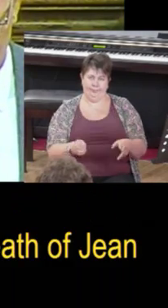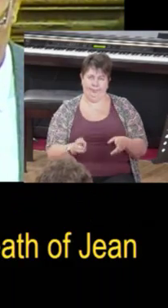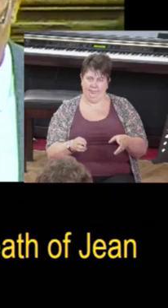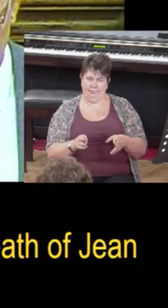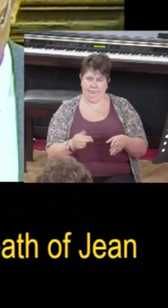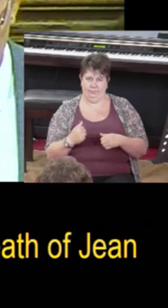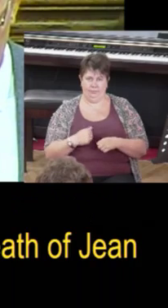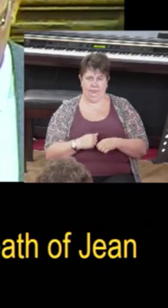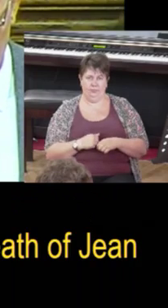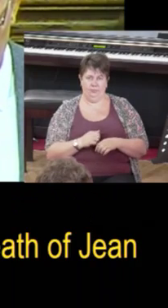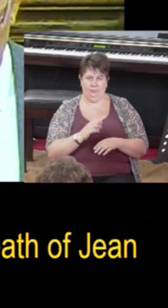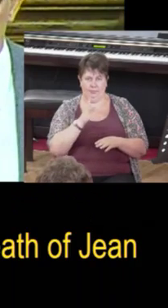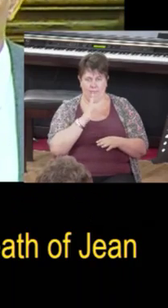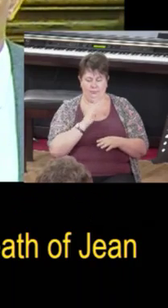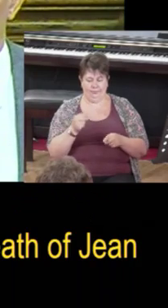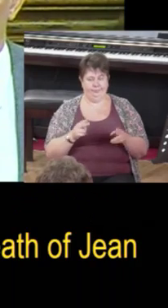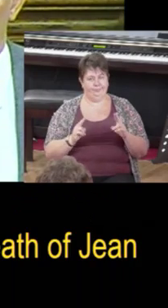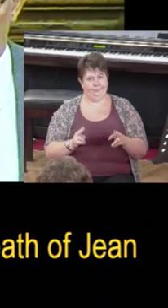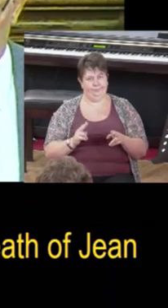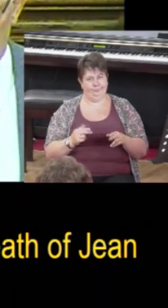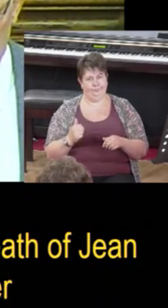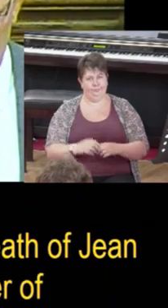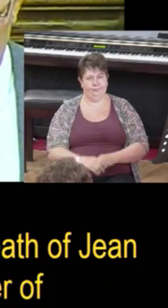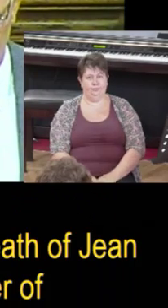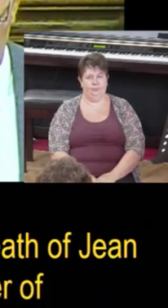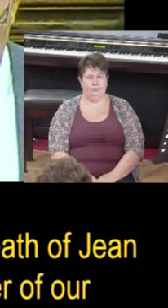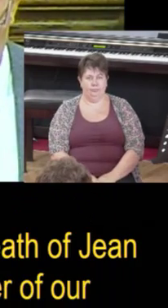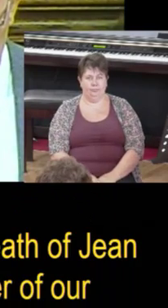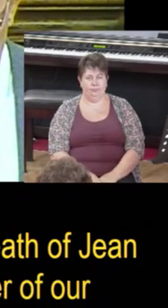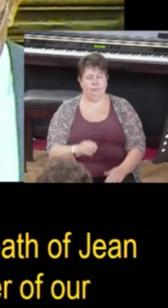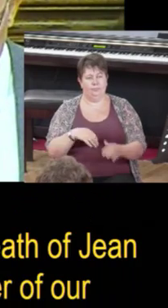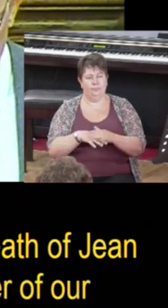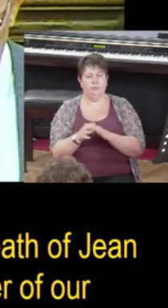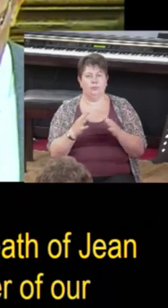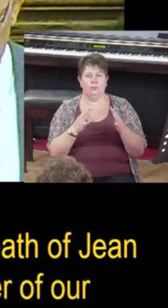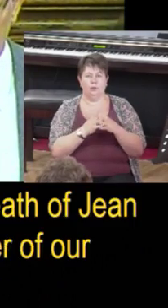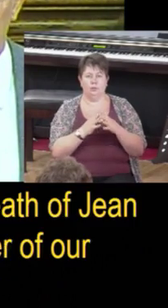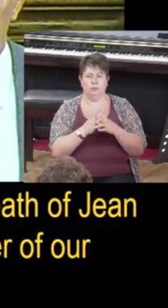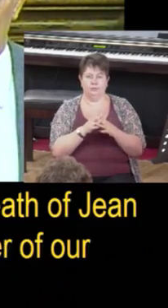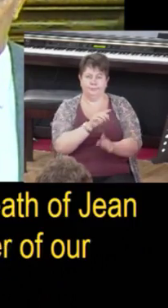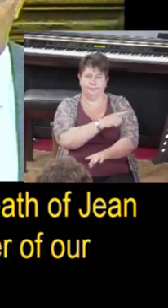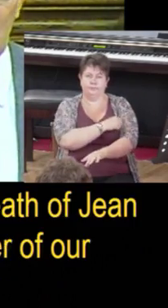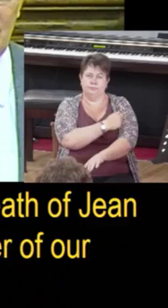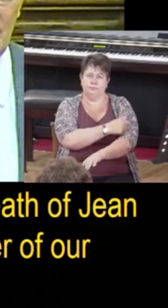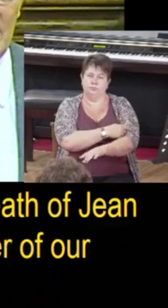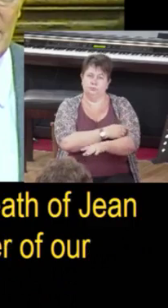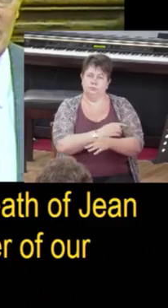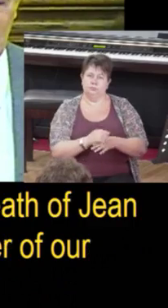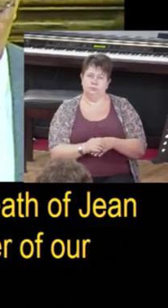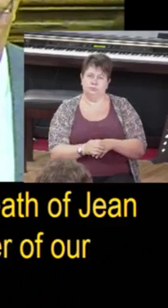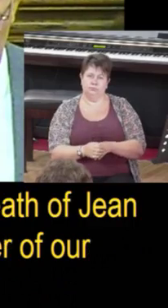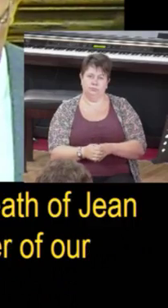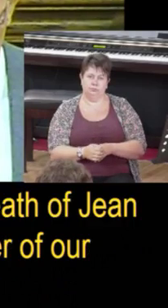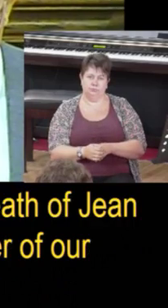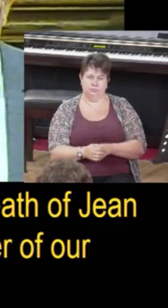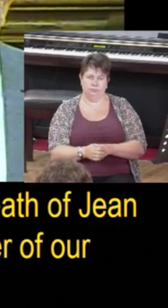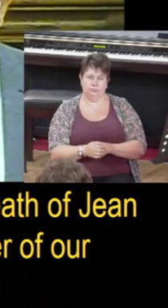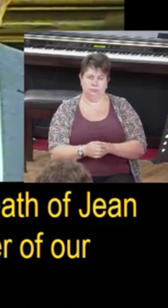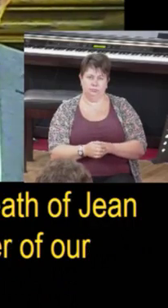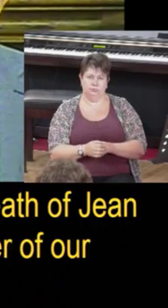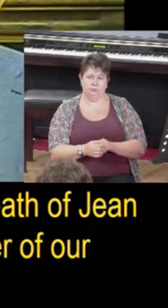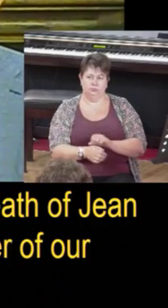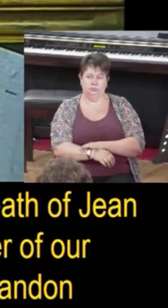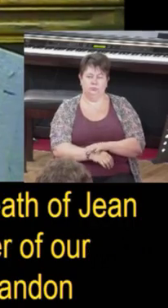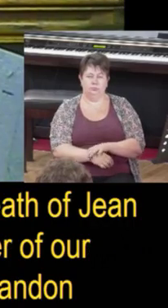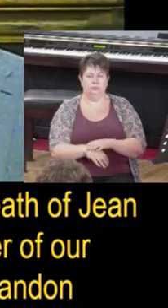Court. Sadly, Jean has died. She was in Wishaw General Hospital. She was a very faithful member of our congregation, and I would